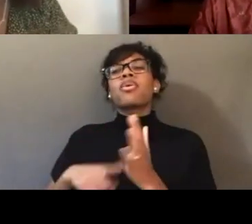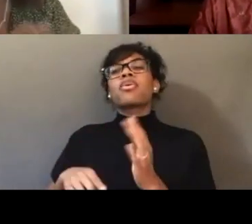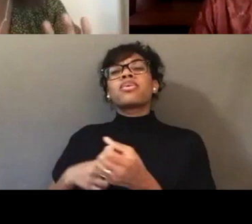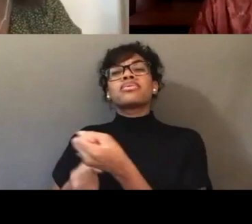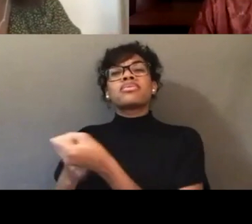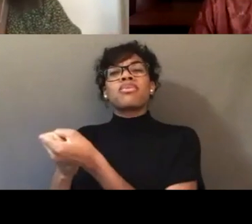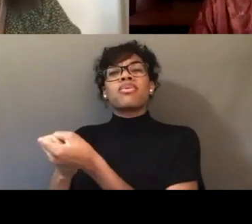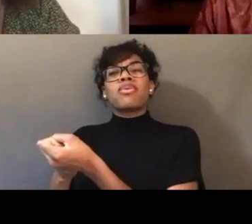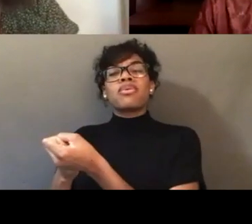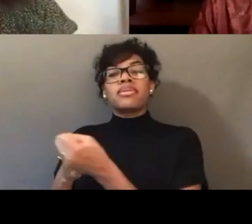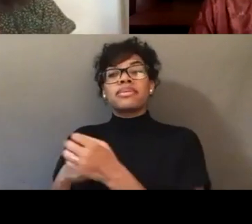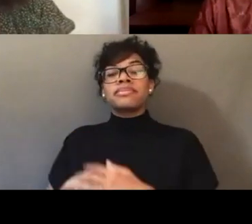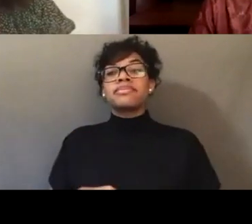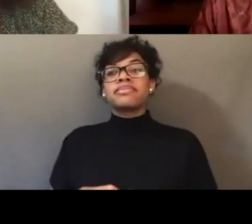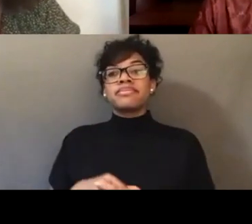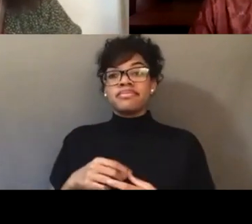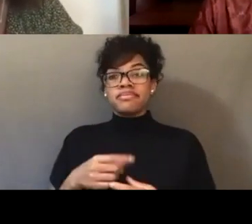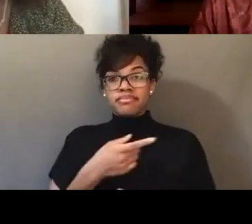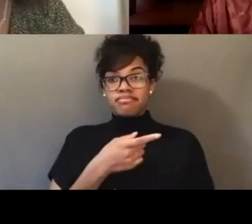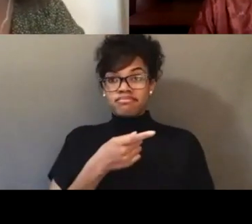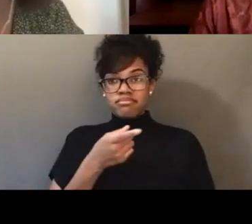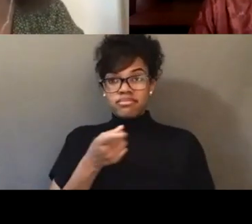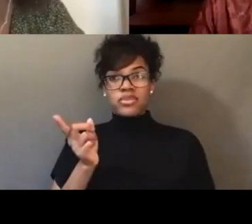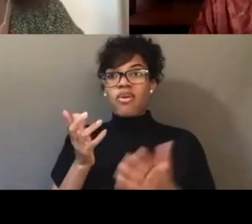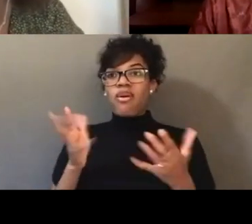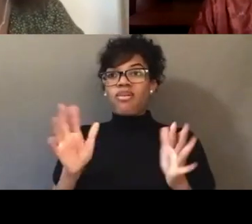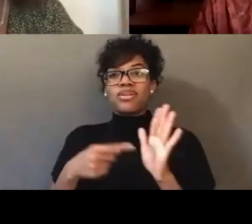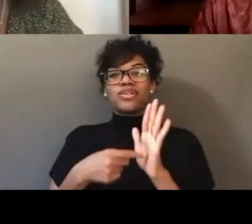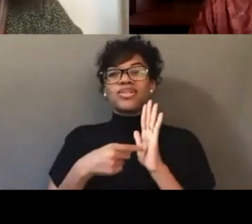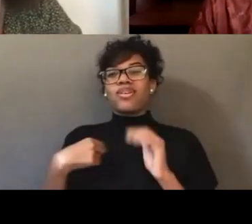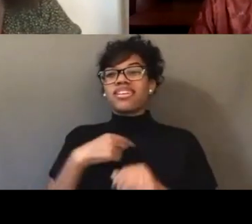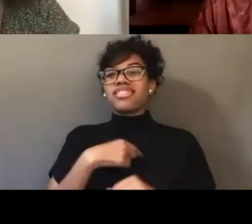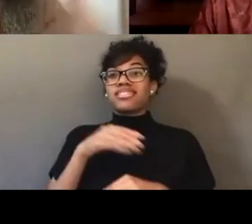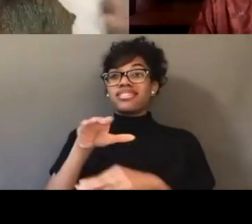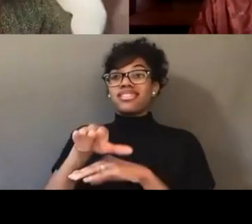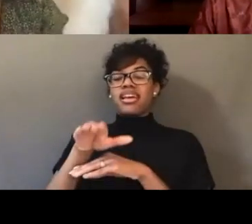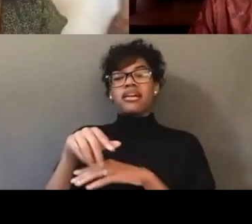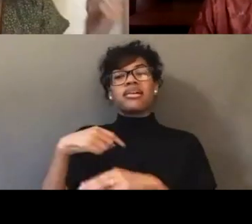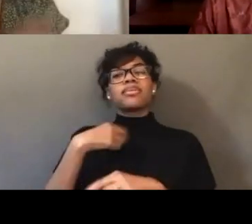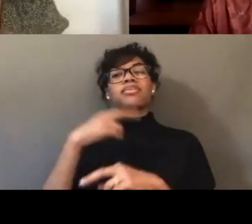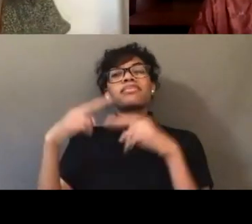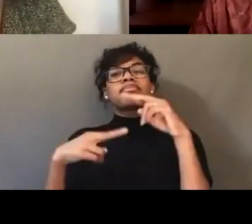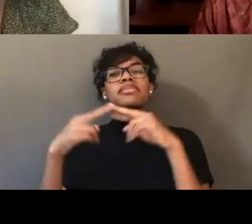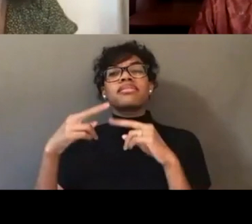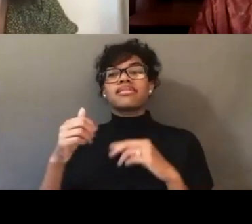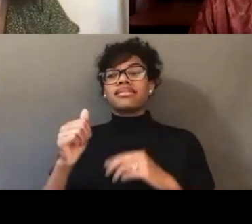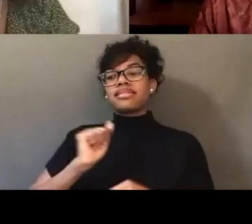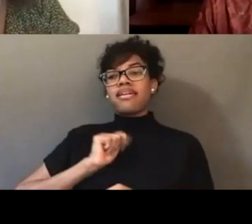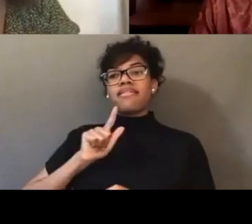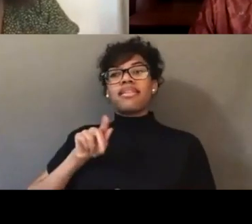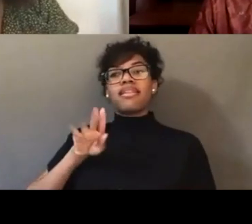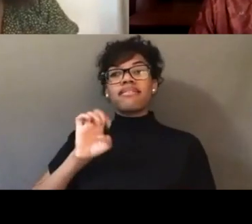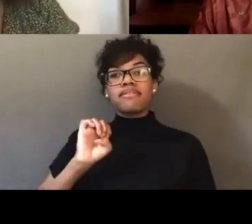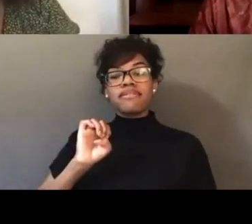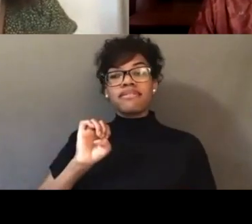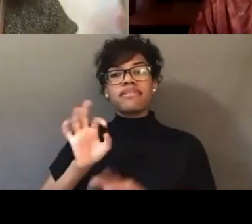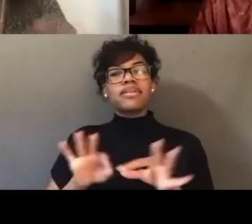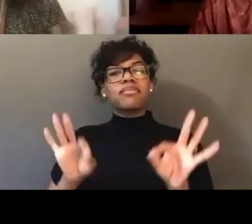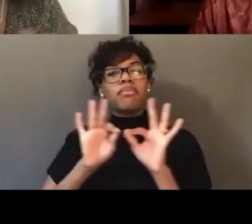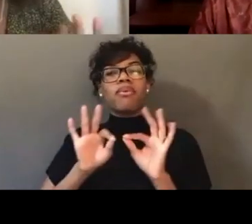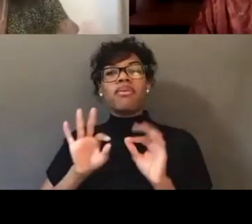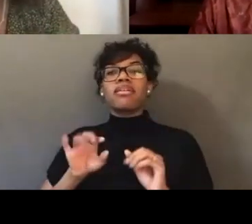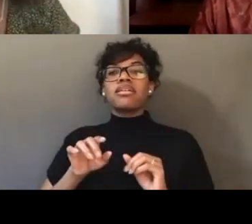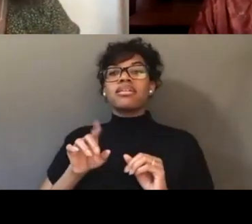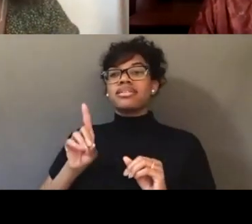We are building spaces of self-love, of relationships with other educators. Find your people, Dyan said.